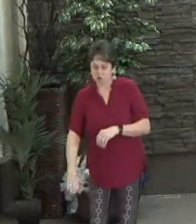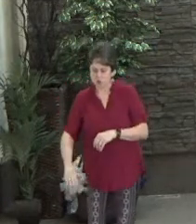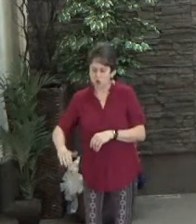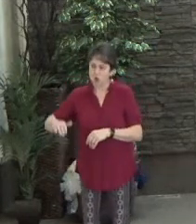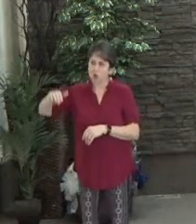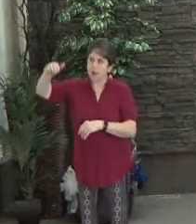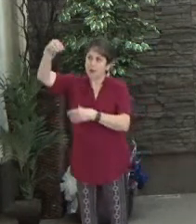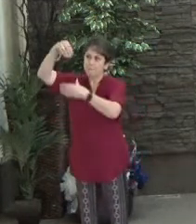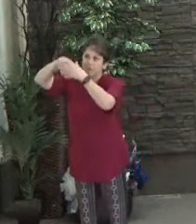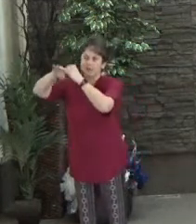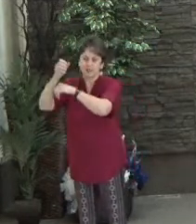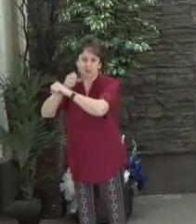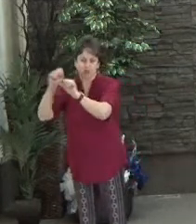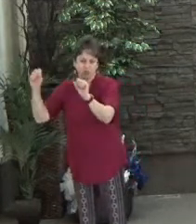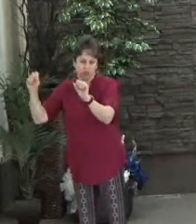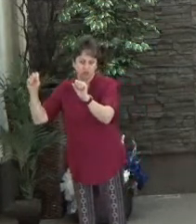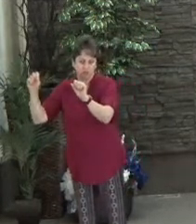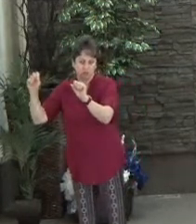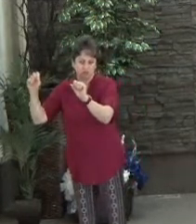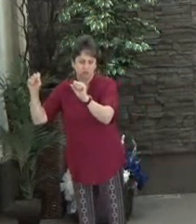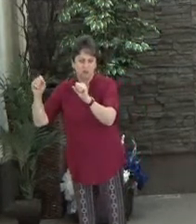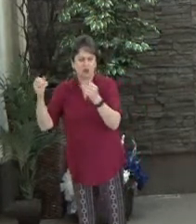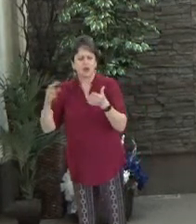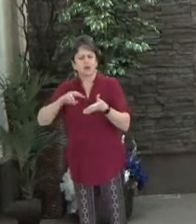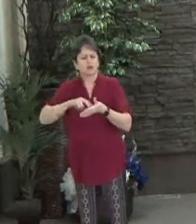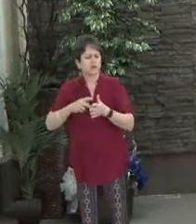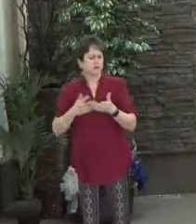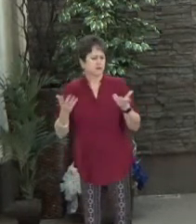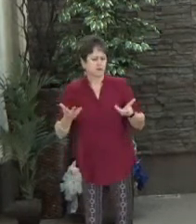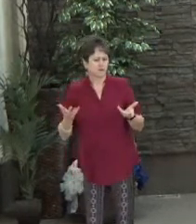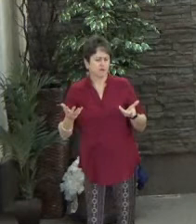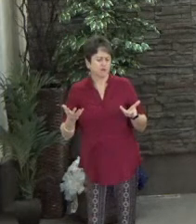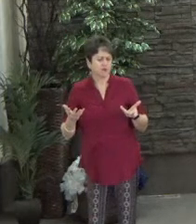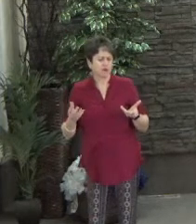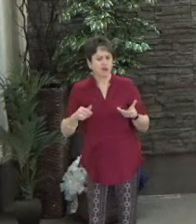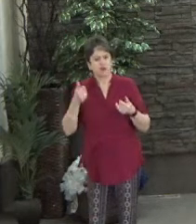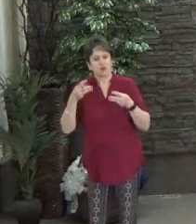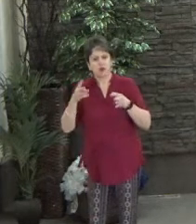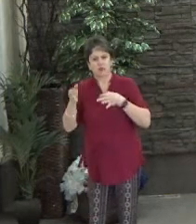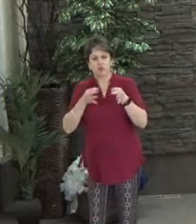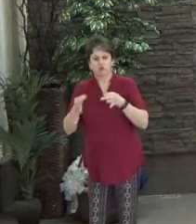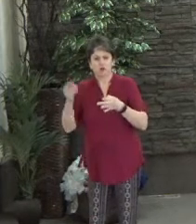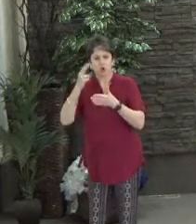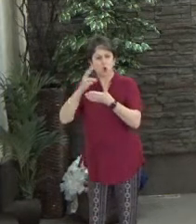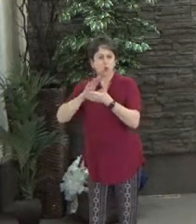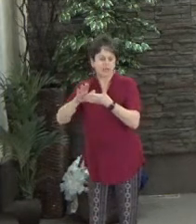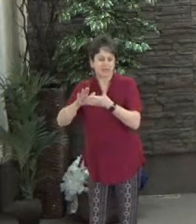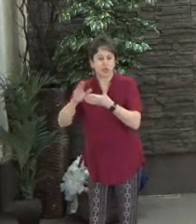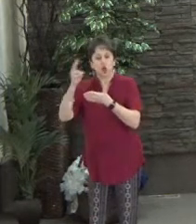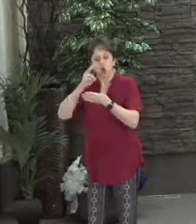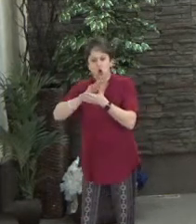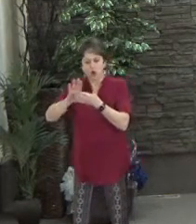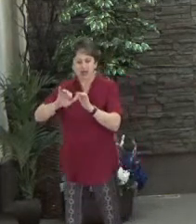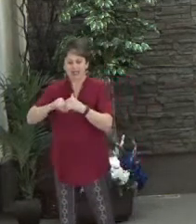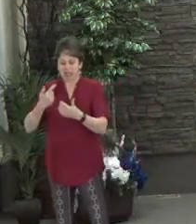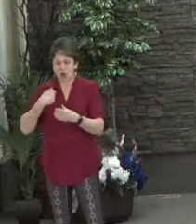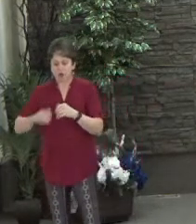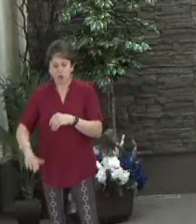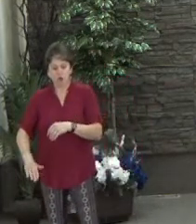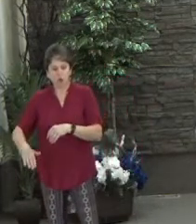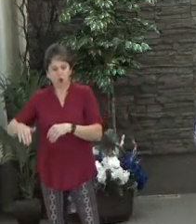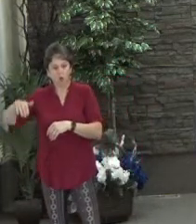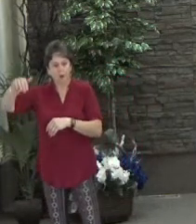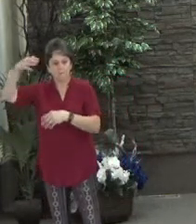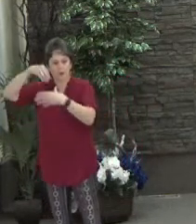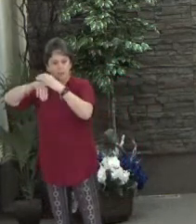into salvation, what he's talking about there is another way of describing holiness. Holiness is how we grow up